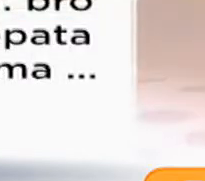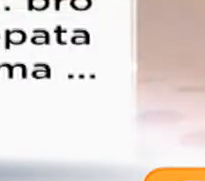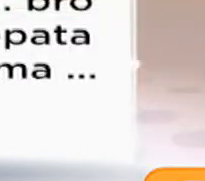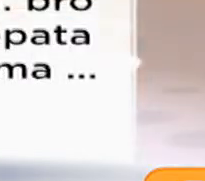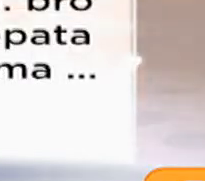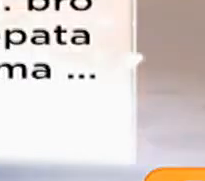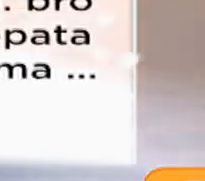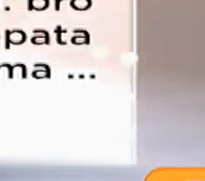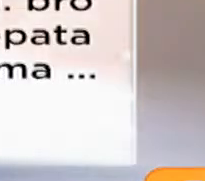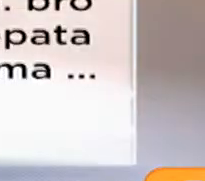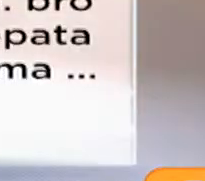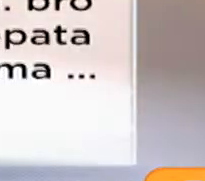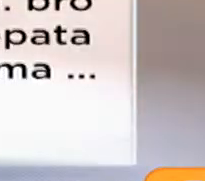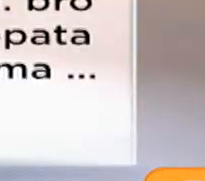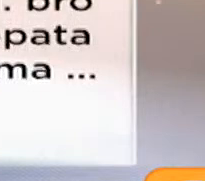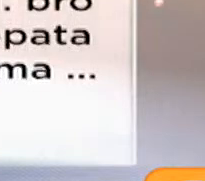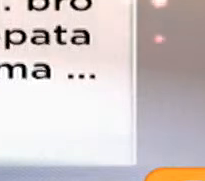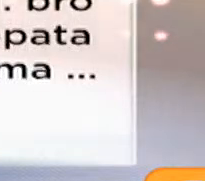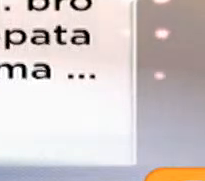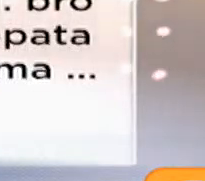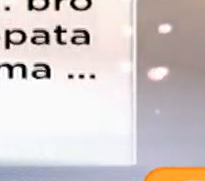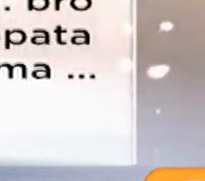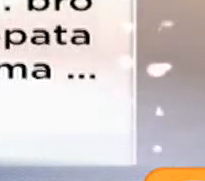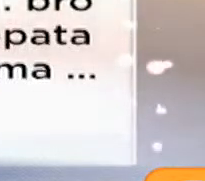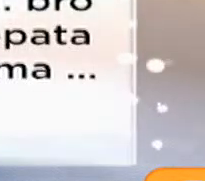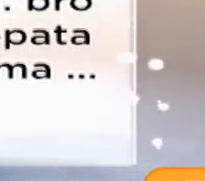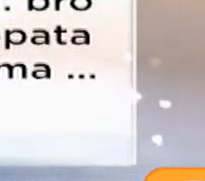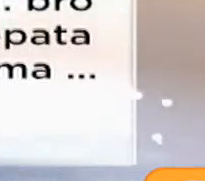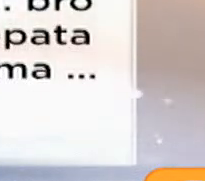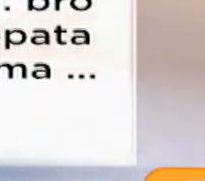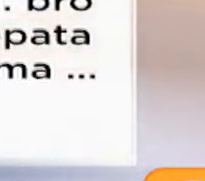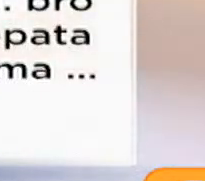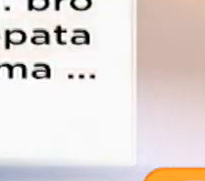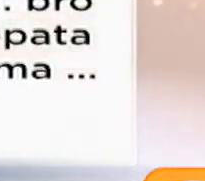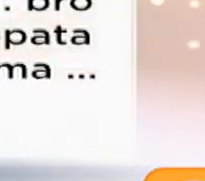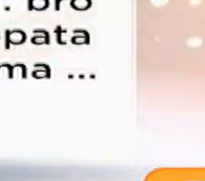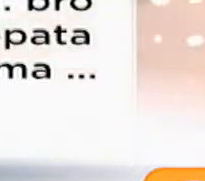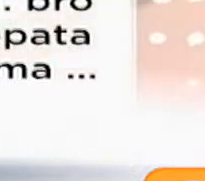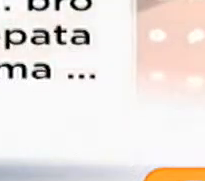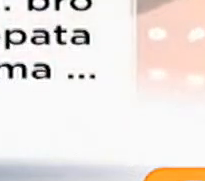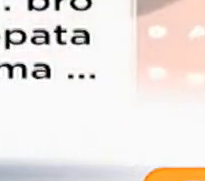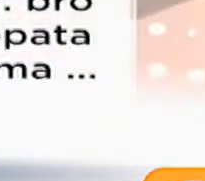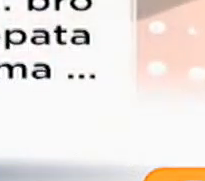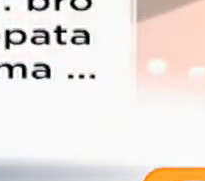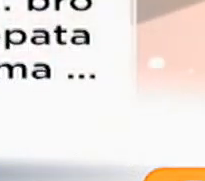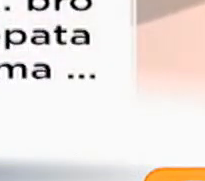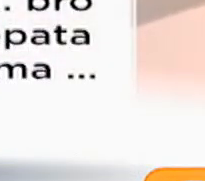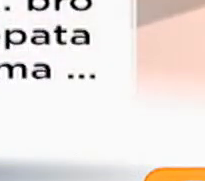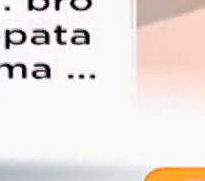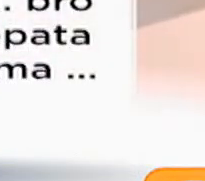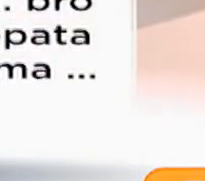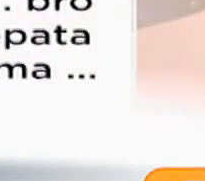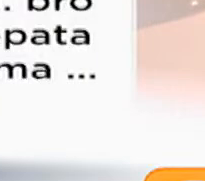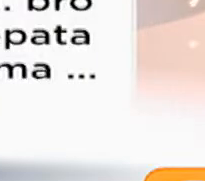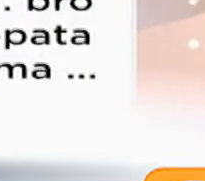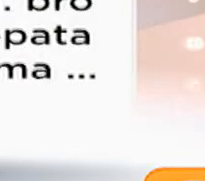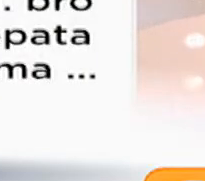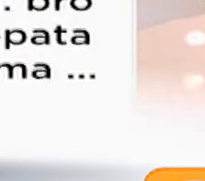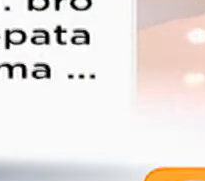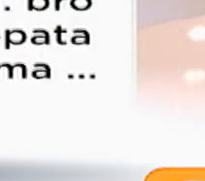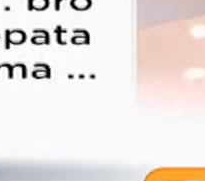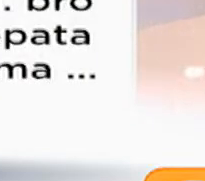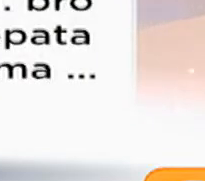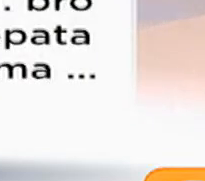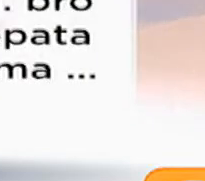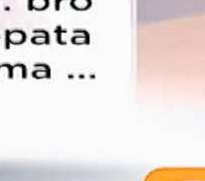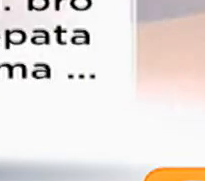leave a name or where you're texting us from. You say, hi Trevor, ask Prof why he is against 844. During our